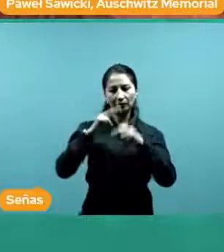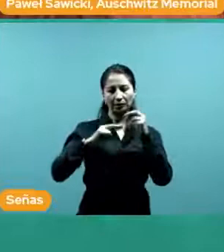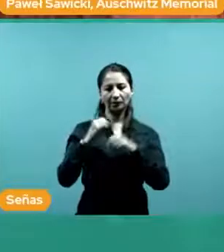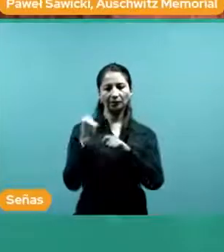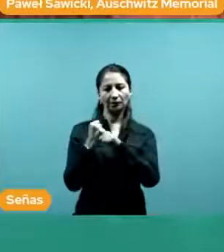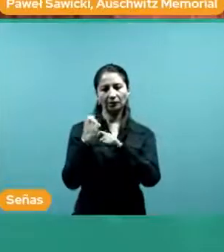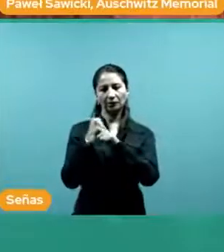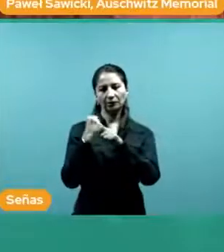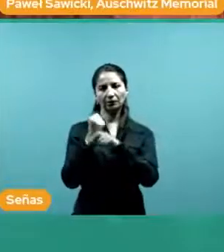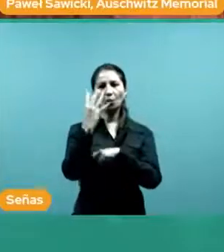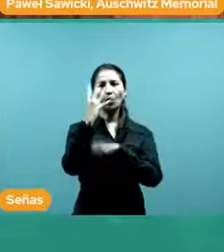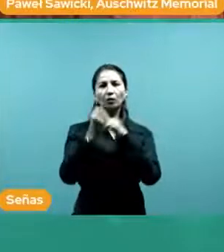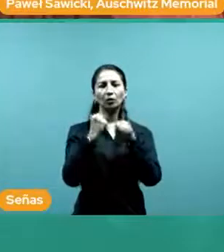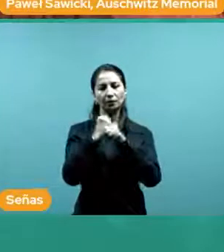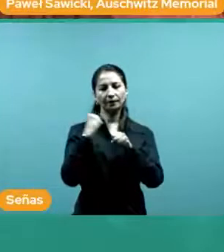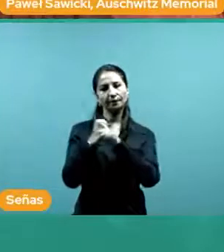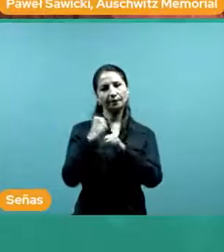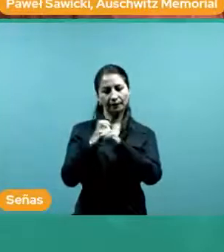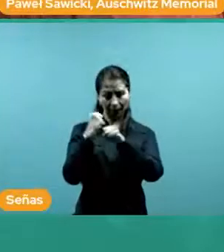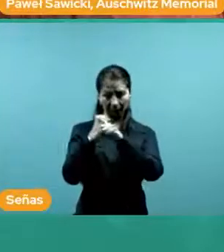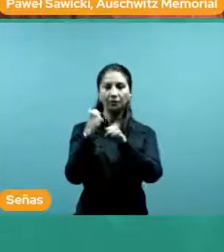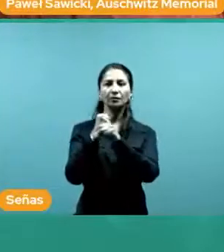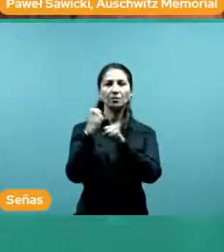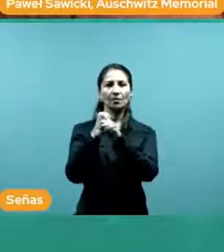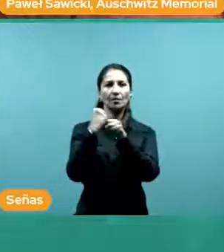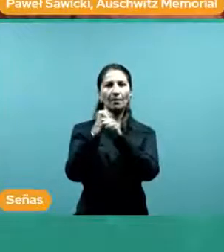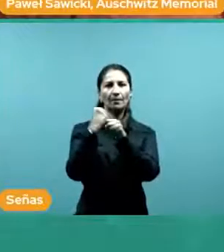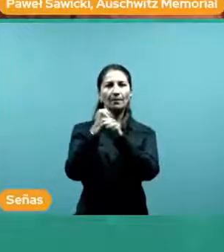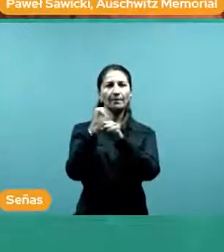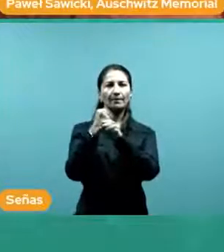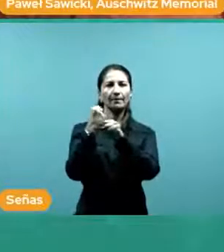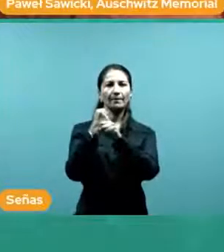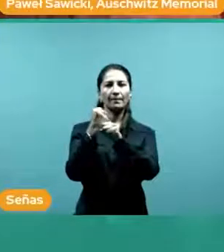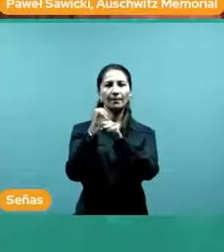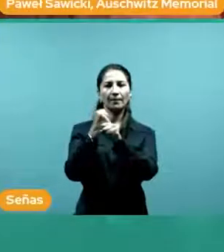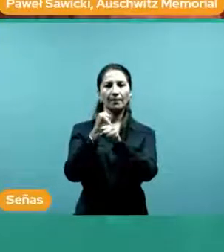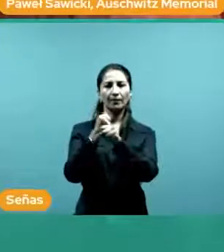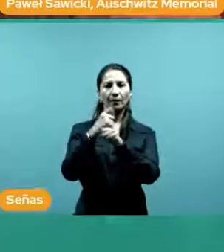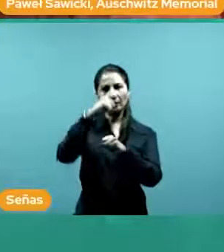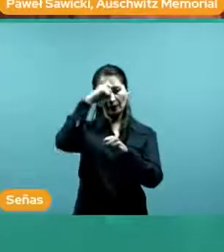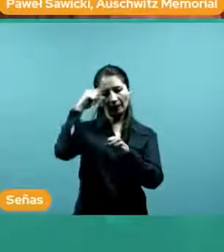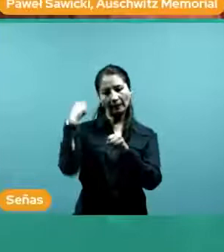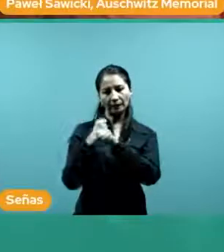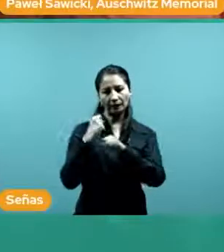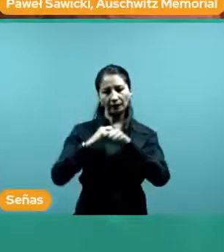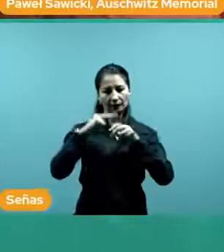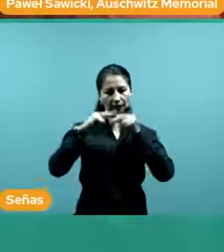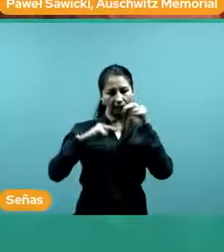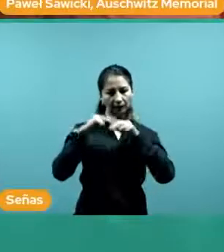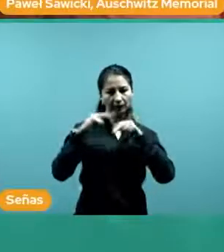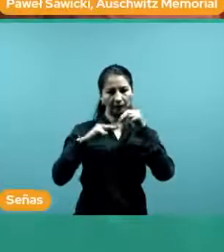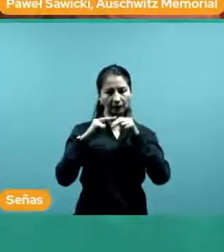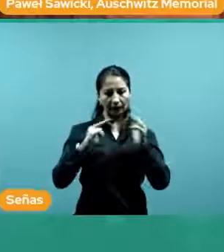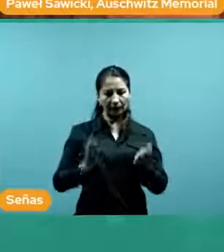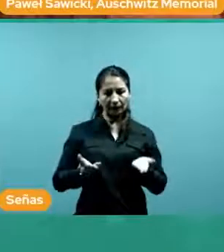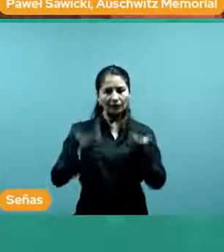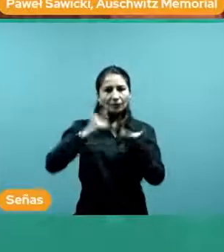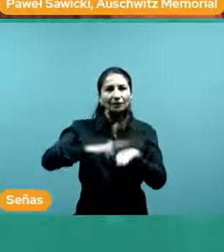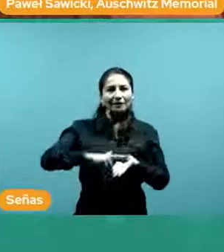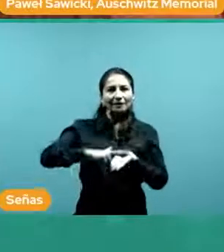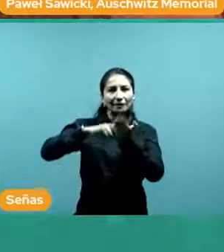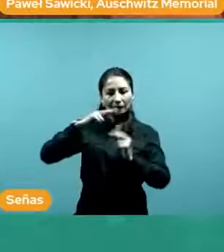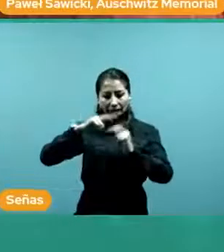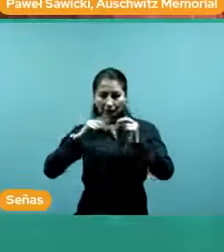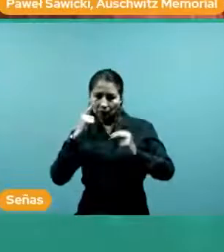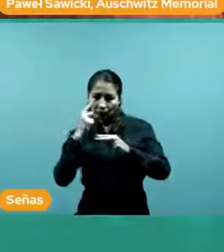of some original pavements the right at the building. And estaban during this conservation work of